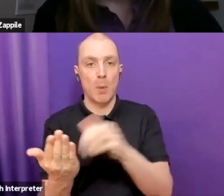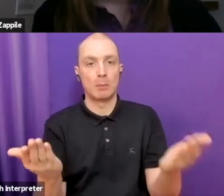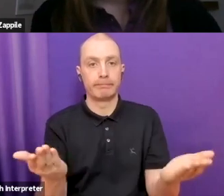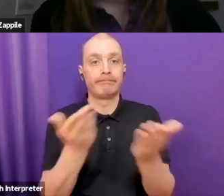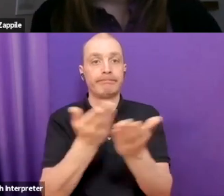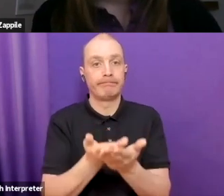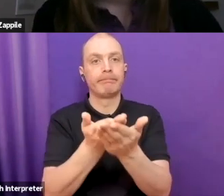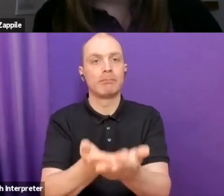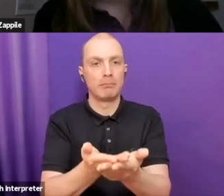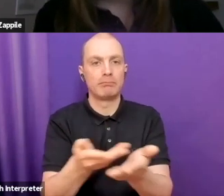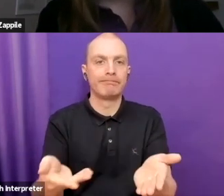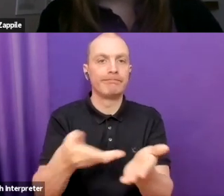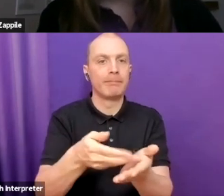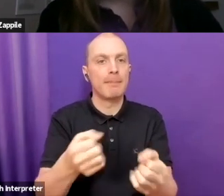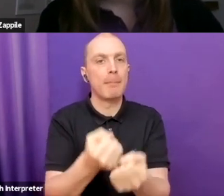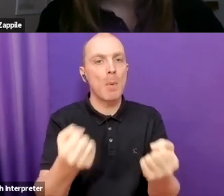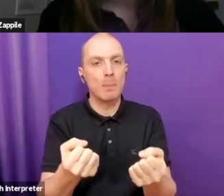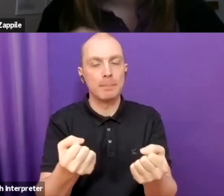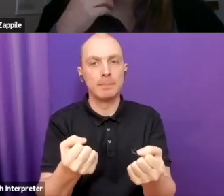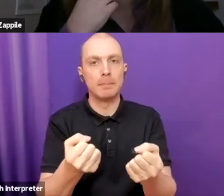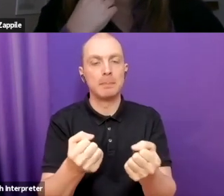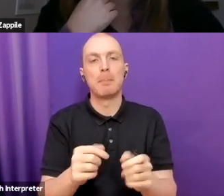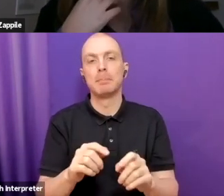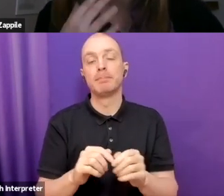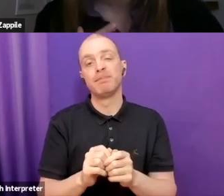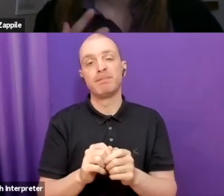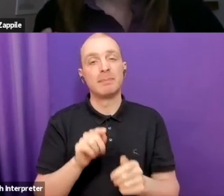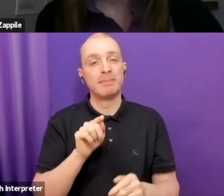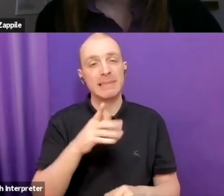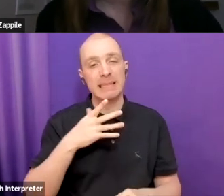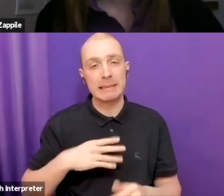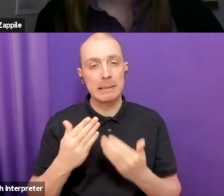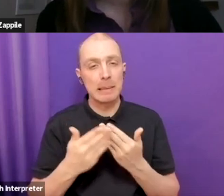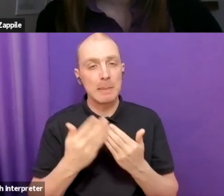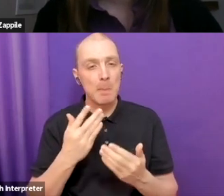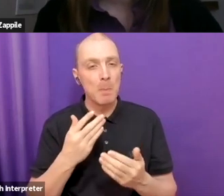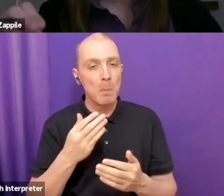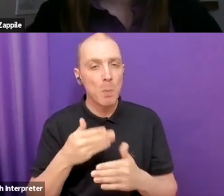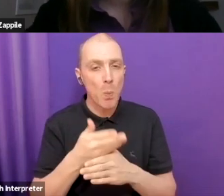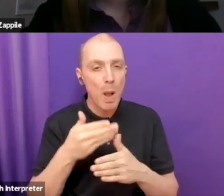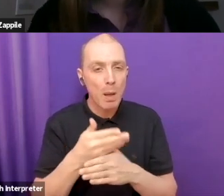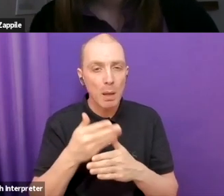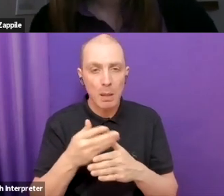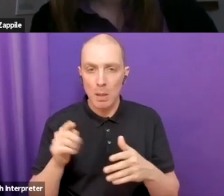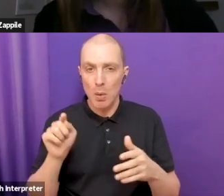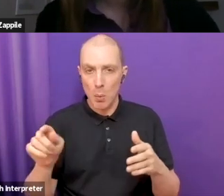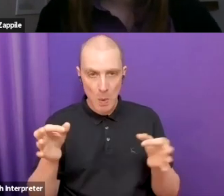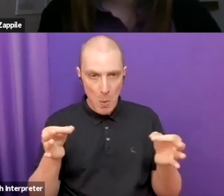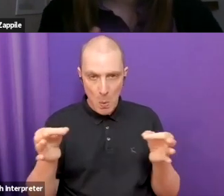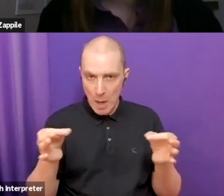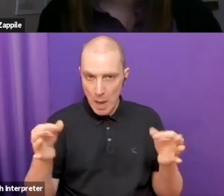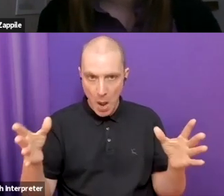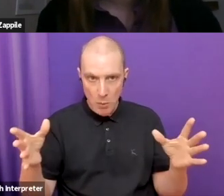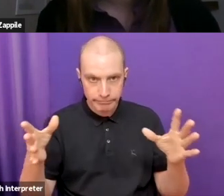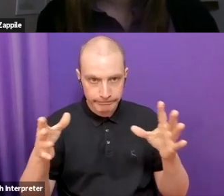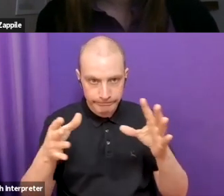they require a bit more time for the coordination because you have to coordinate between the different members